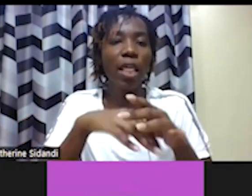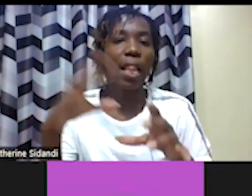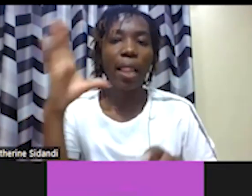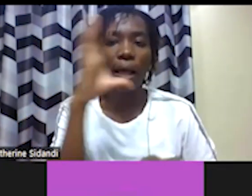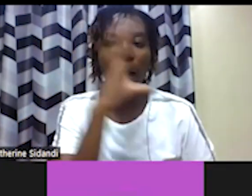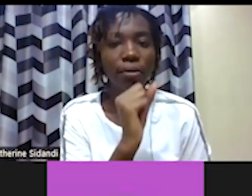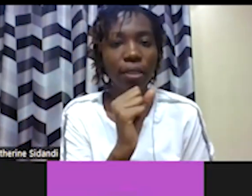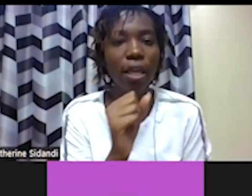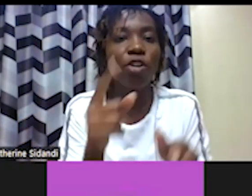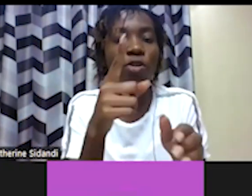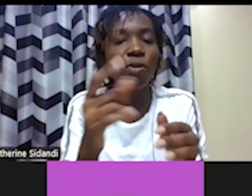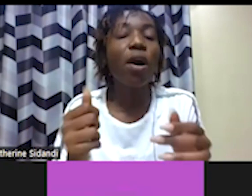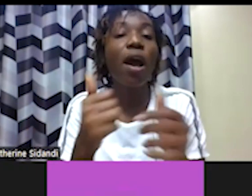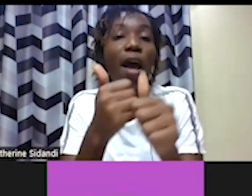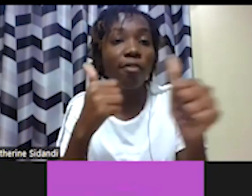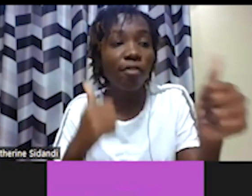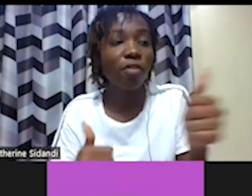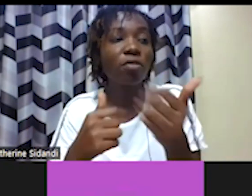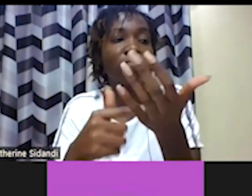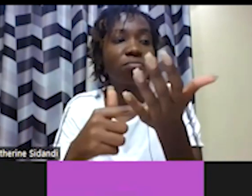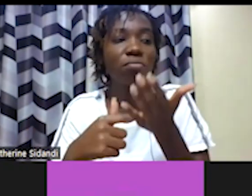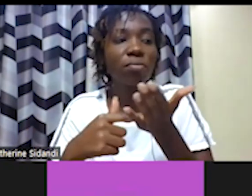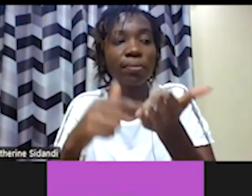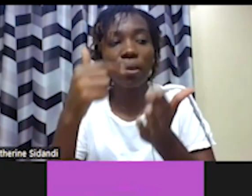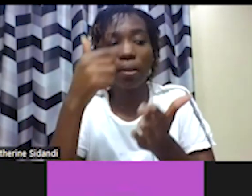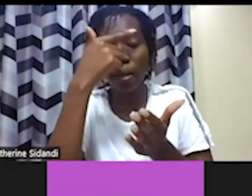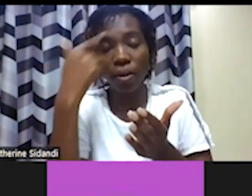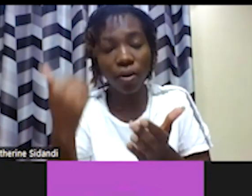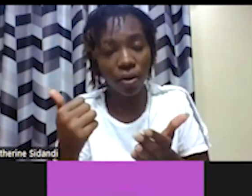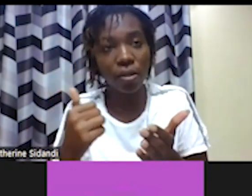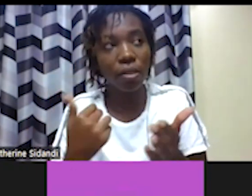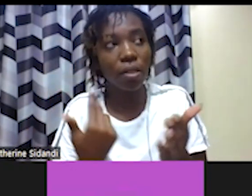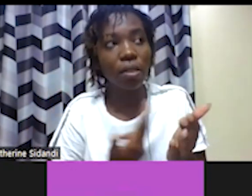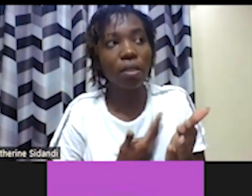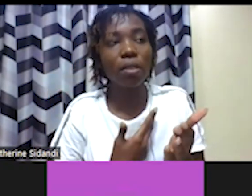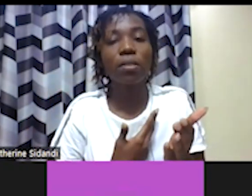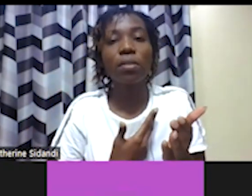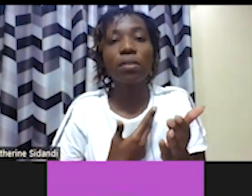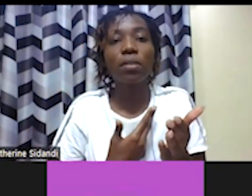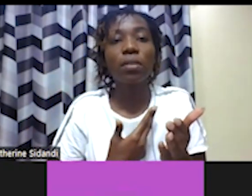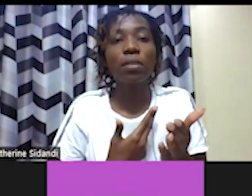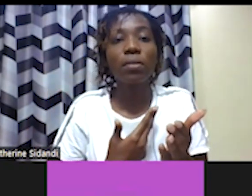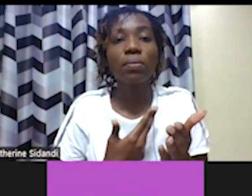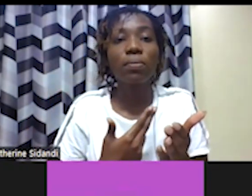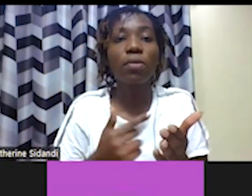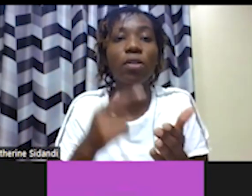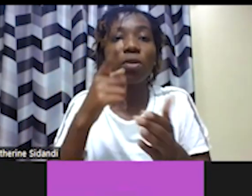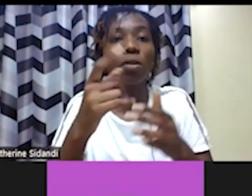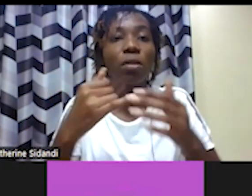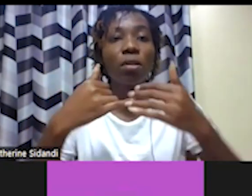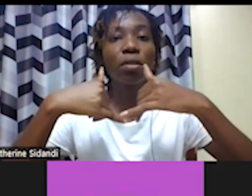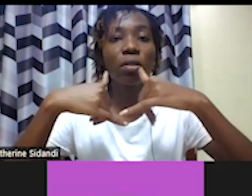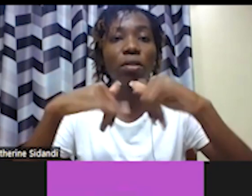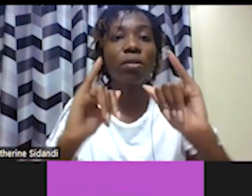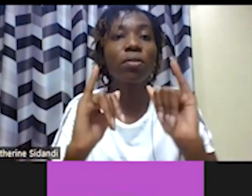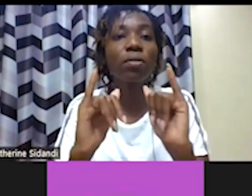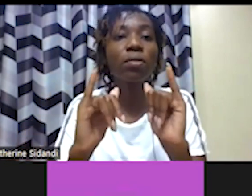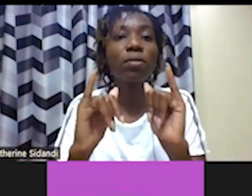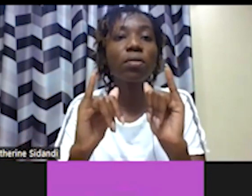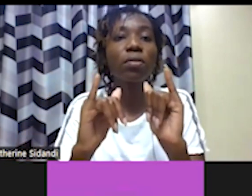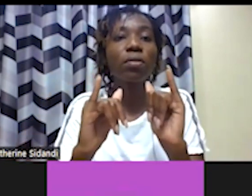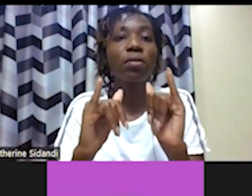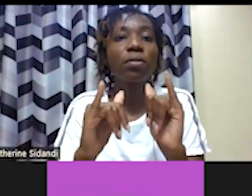avoid discussing, because we are all strong and we are all leaders as women. It is just our